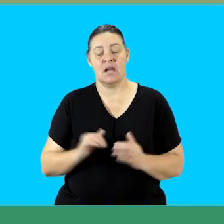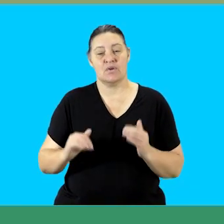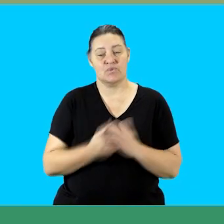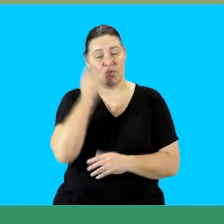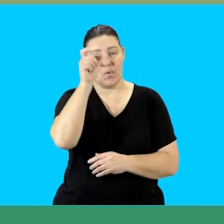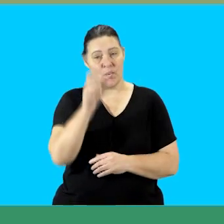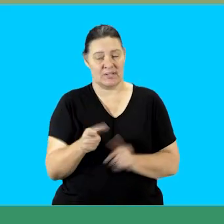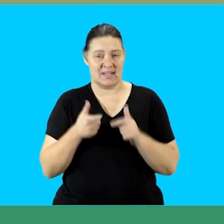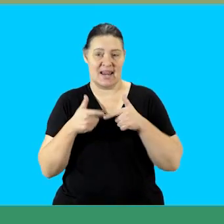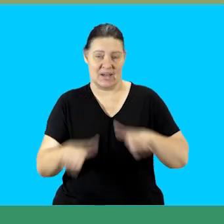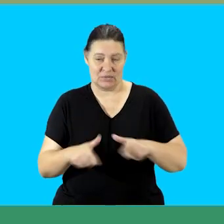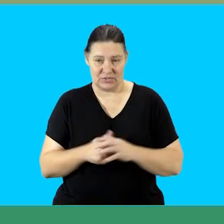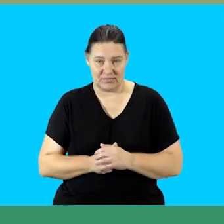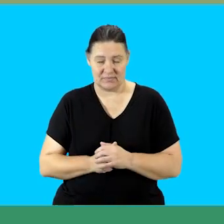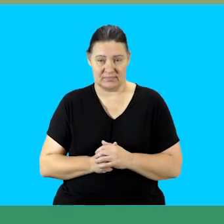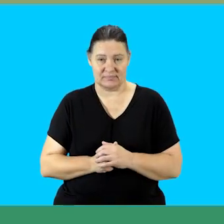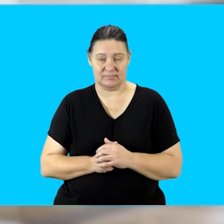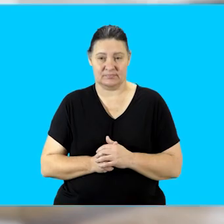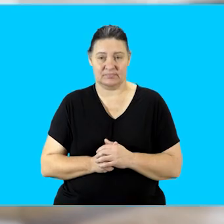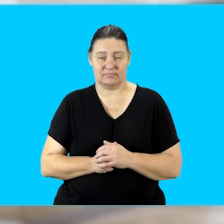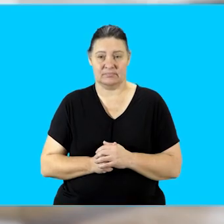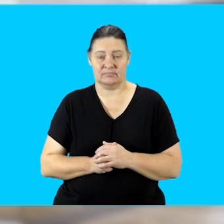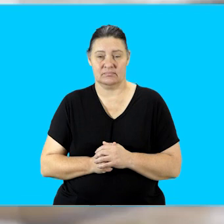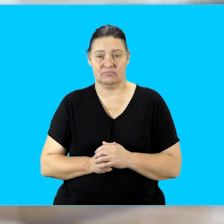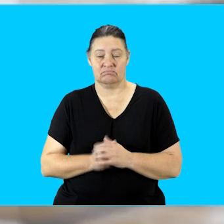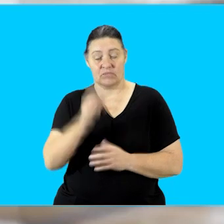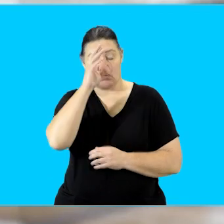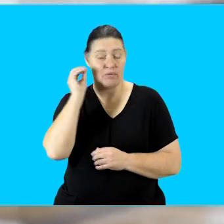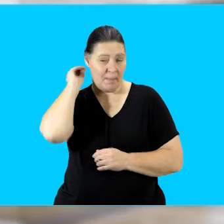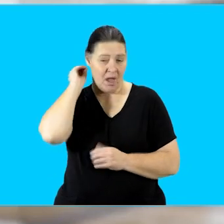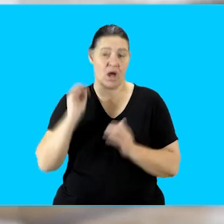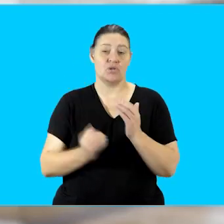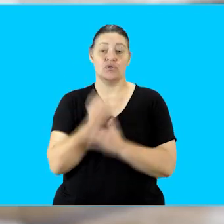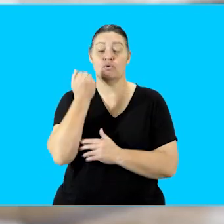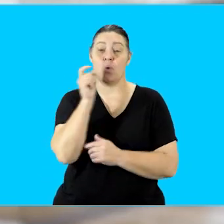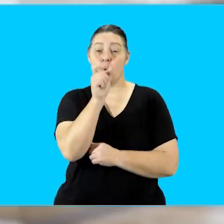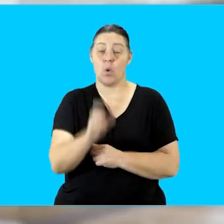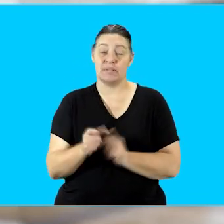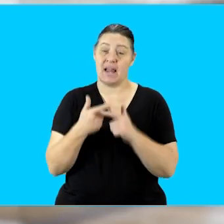Then, let us move on to the new words and language.